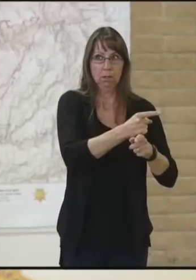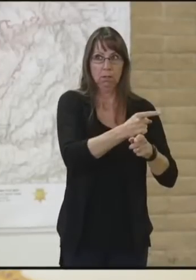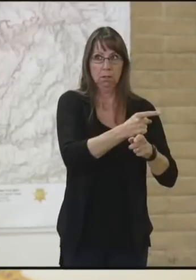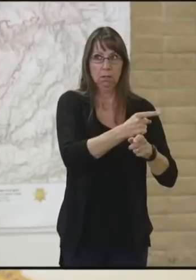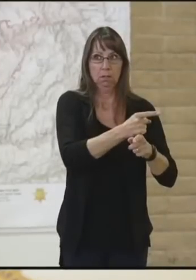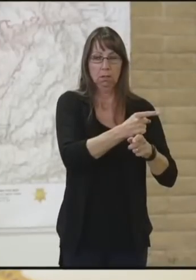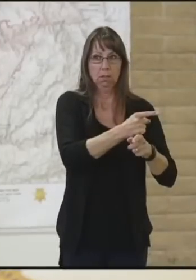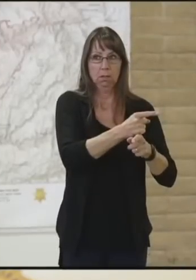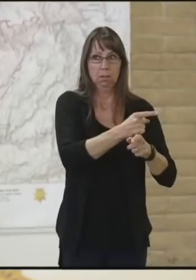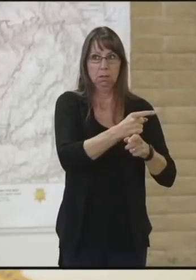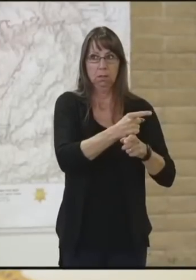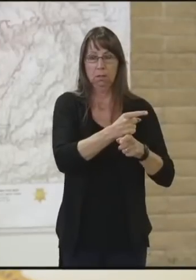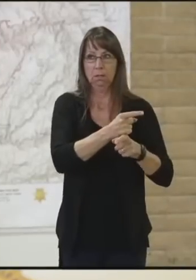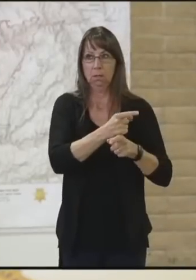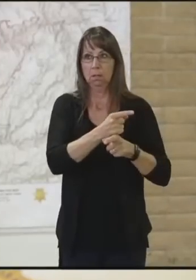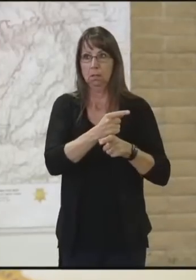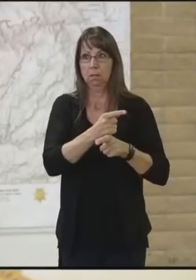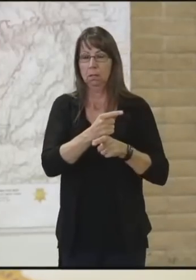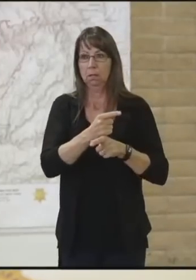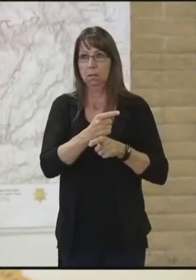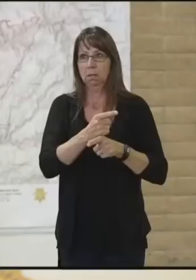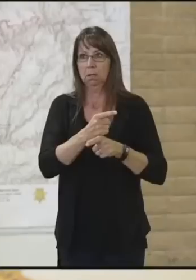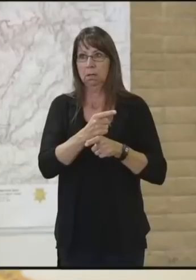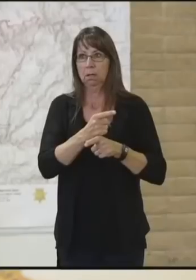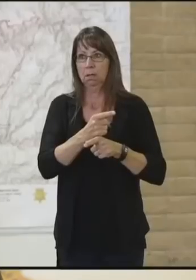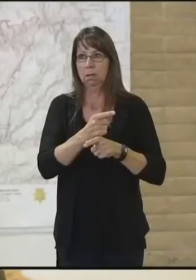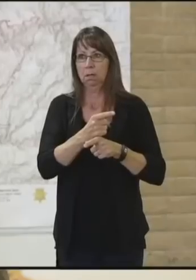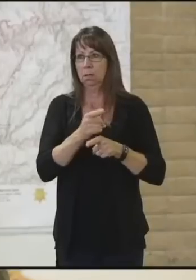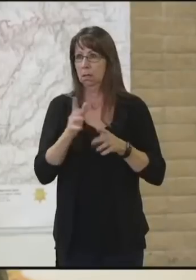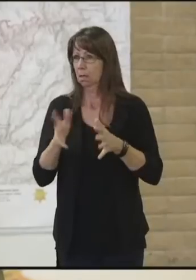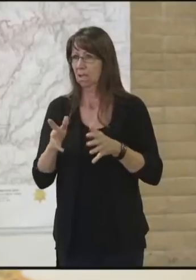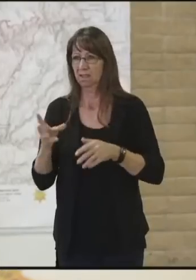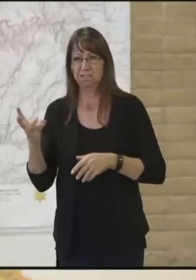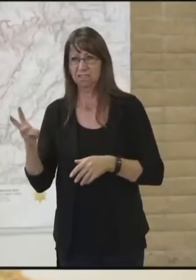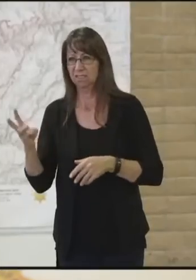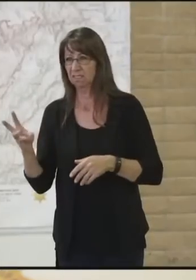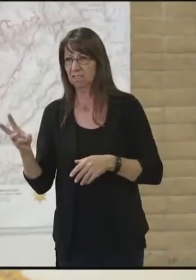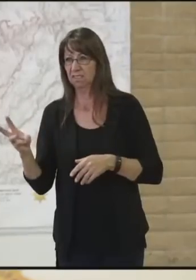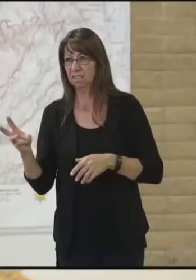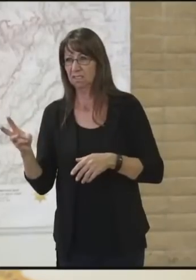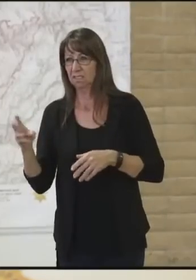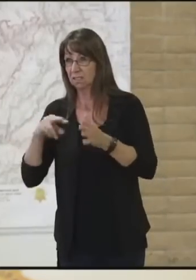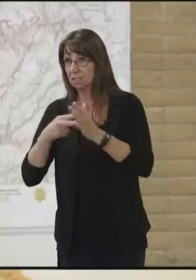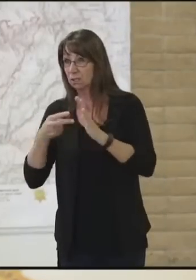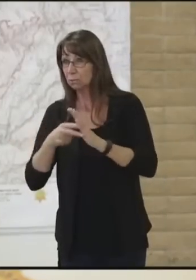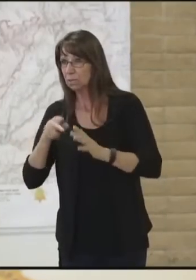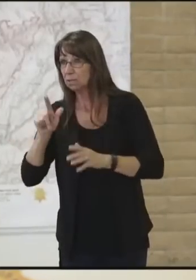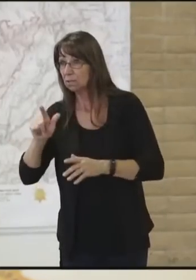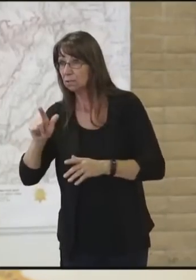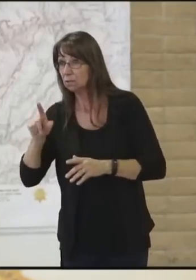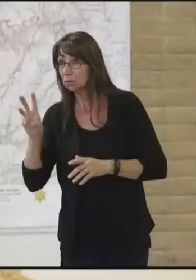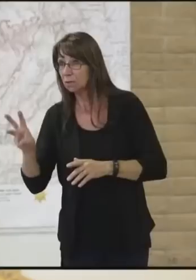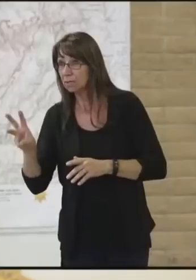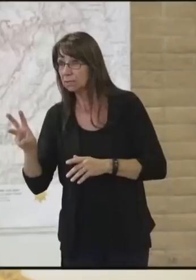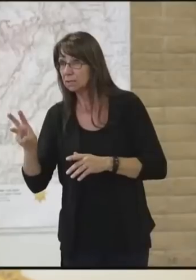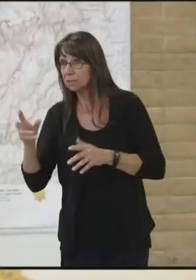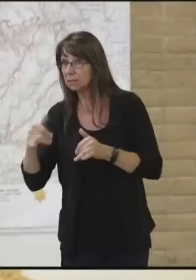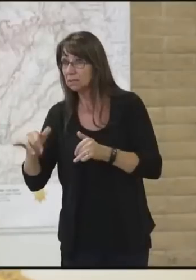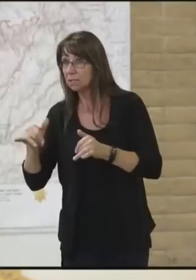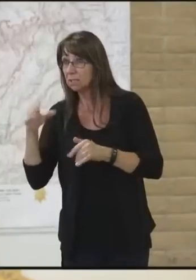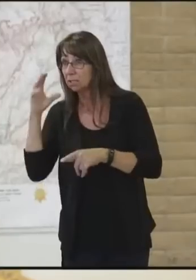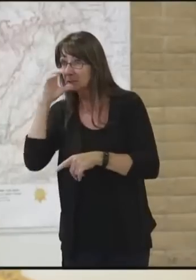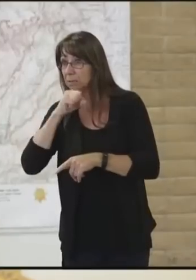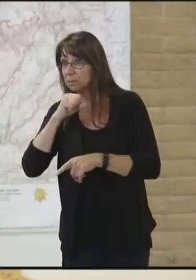Right, so that would be 20, correct, 6, but you said 16 remain. correct, You mean 26 missing? Yeah. Or you do